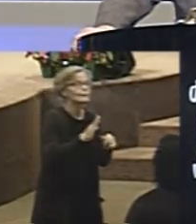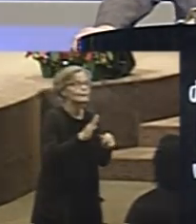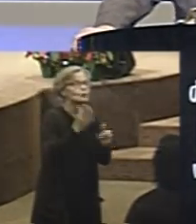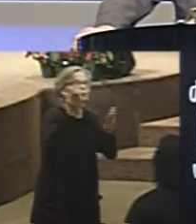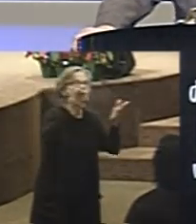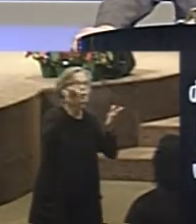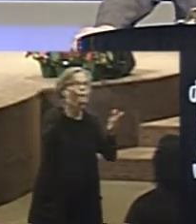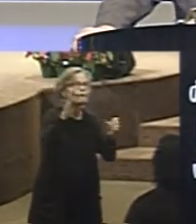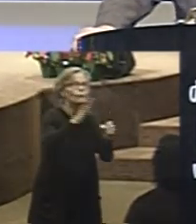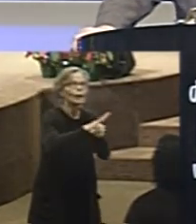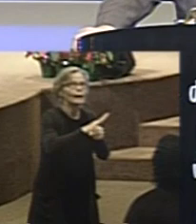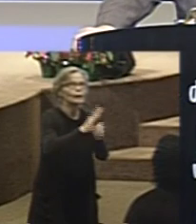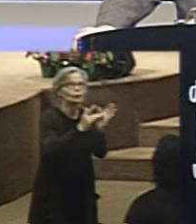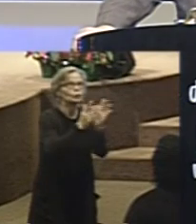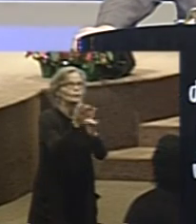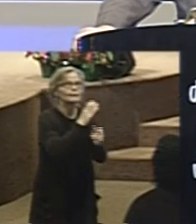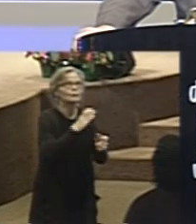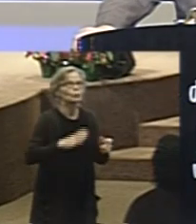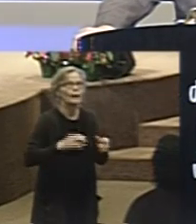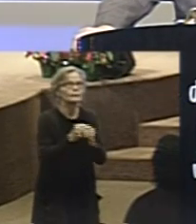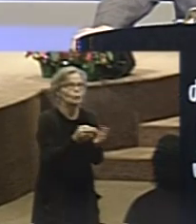truth.